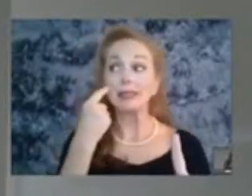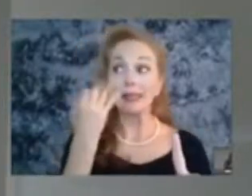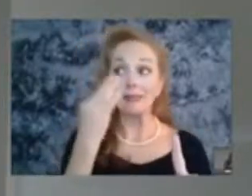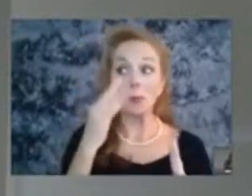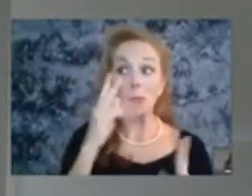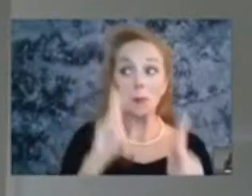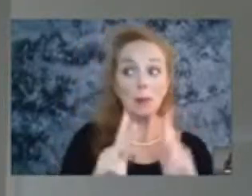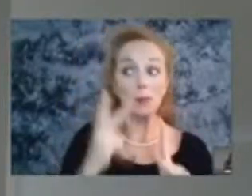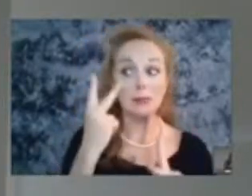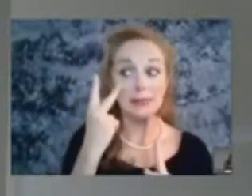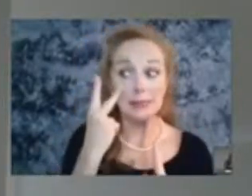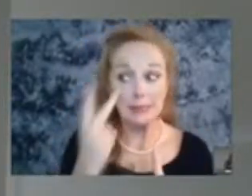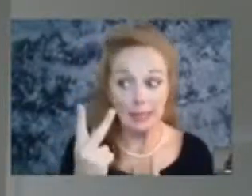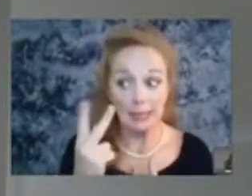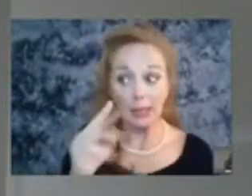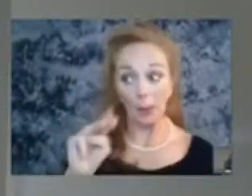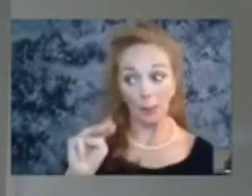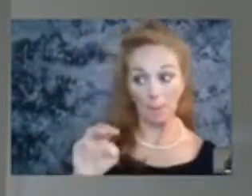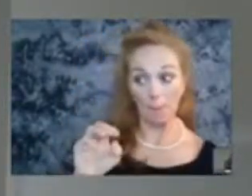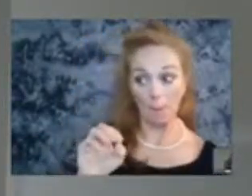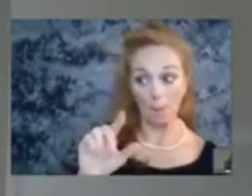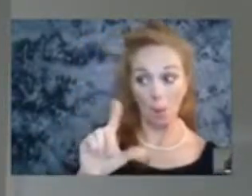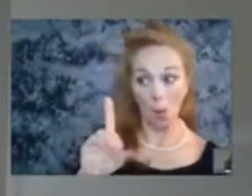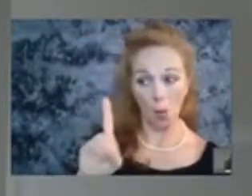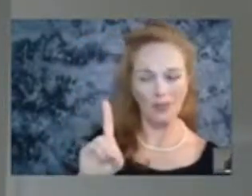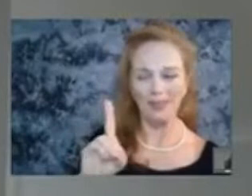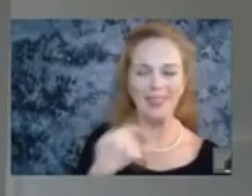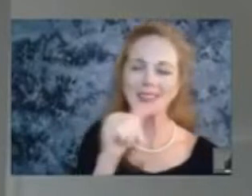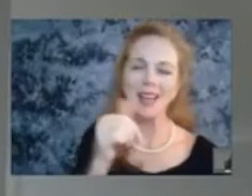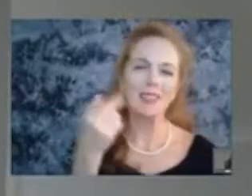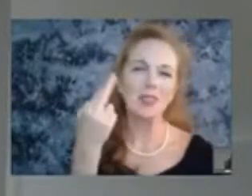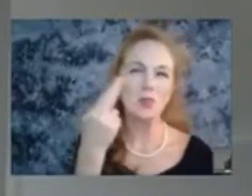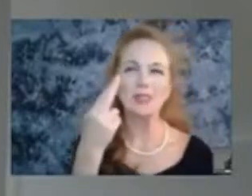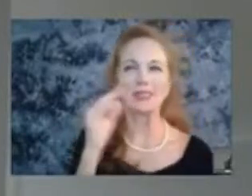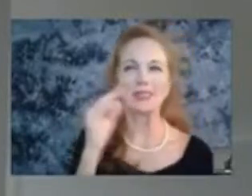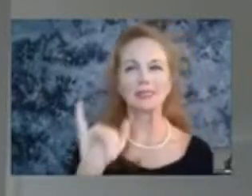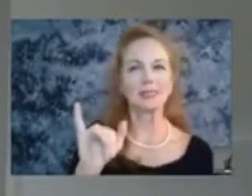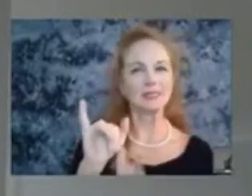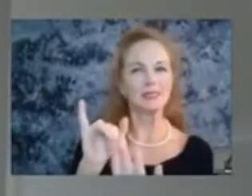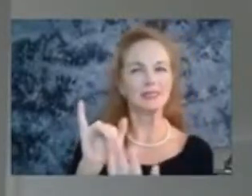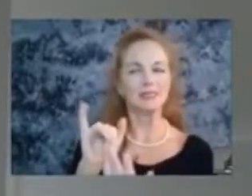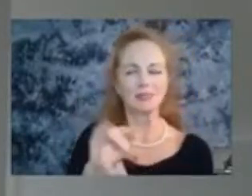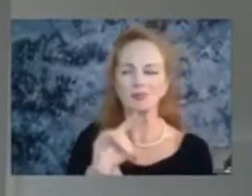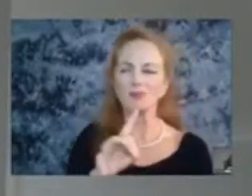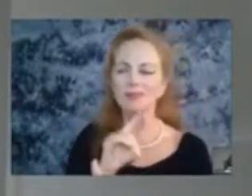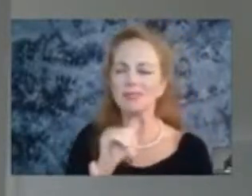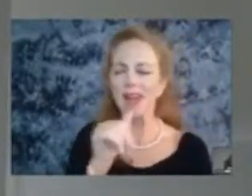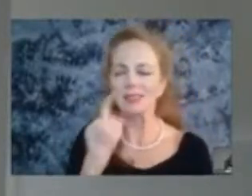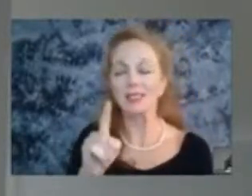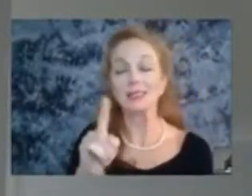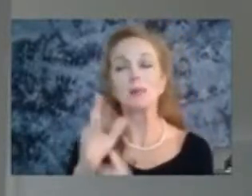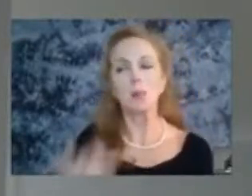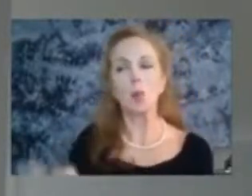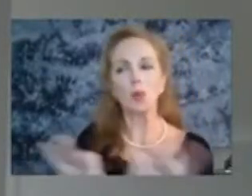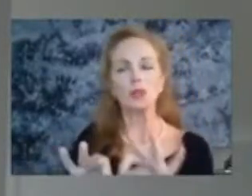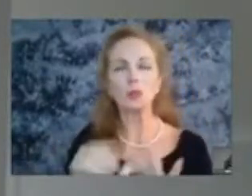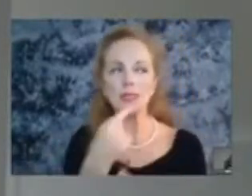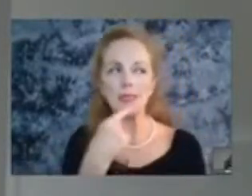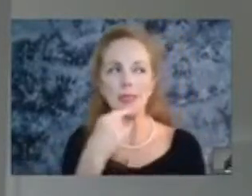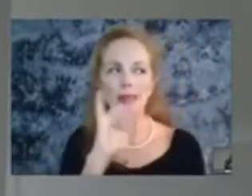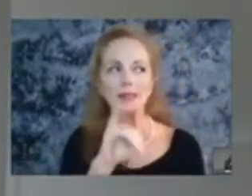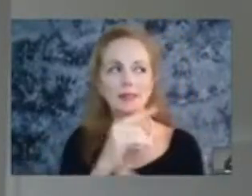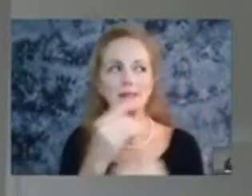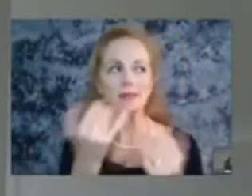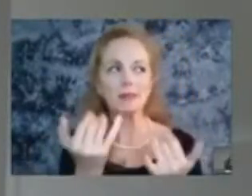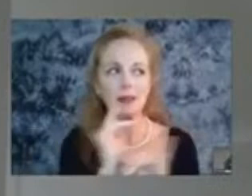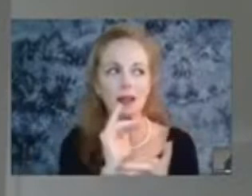not be the reason for it that they're initially thinking through. And so I think it was important that you said that tonight. I also